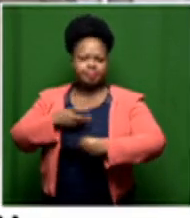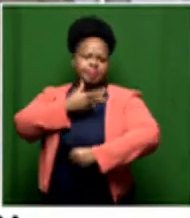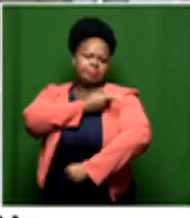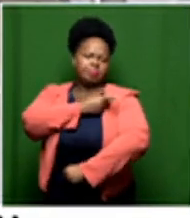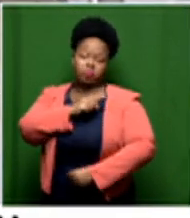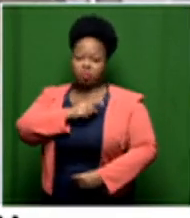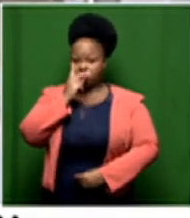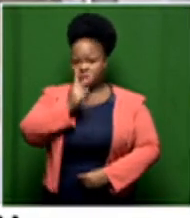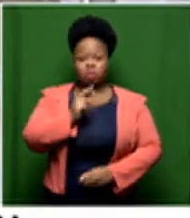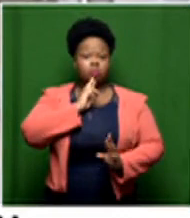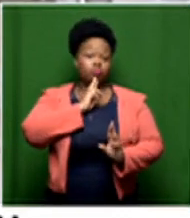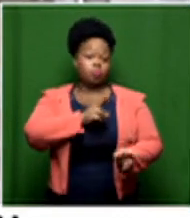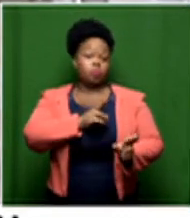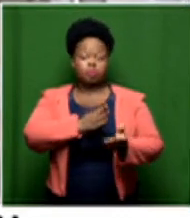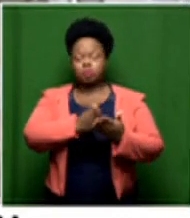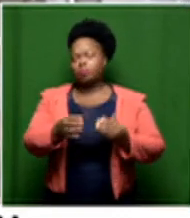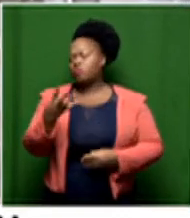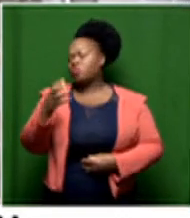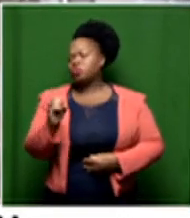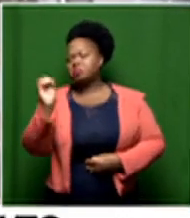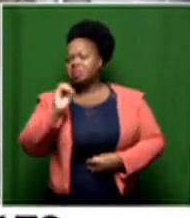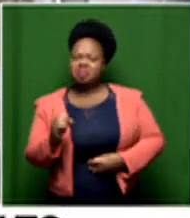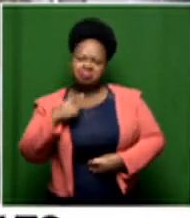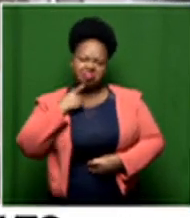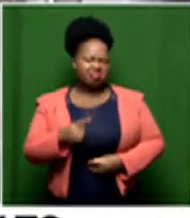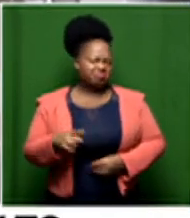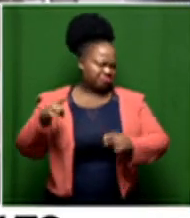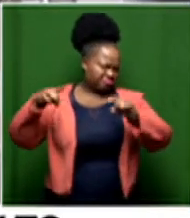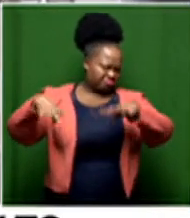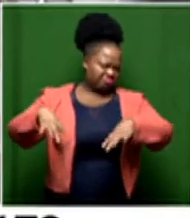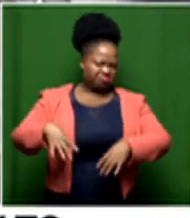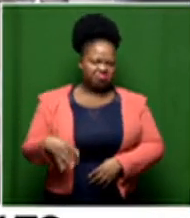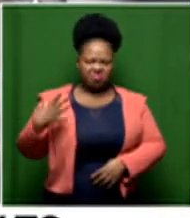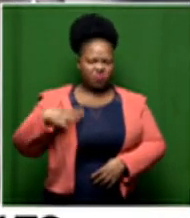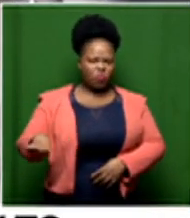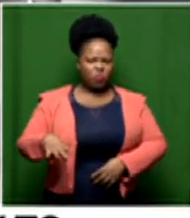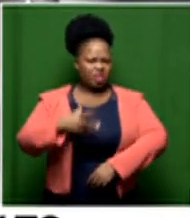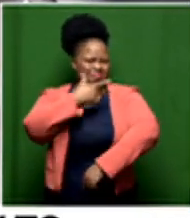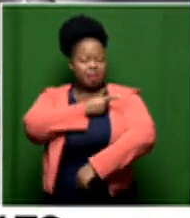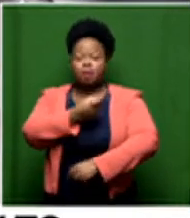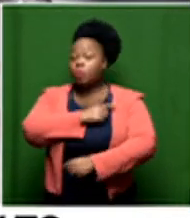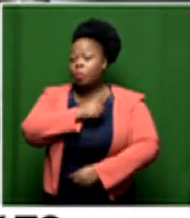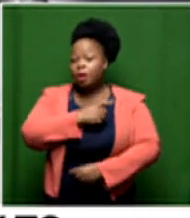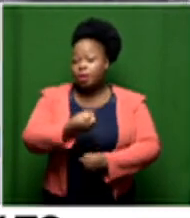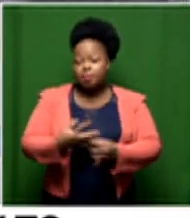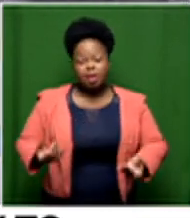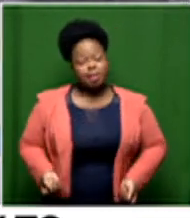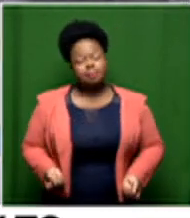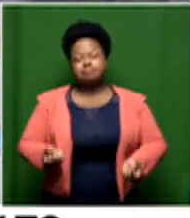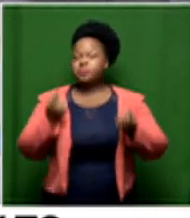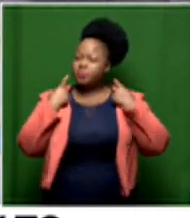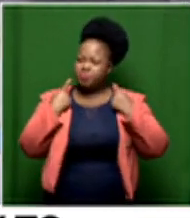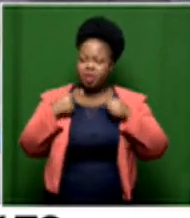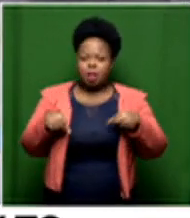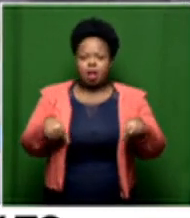seeing reports of 40% of people saying they wouldn't take the vaccine. There's a lot of misunderstanding, a lot of misinformation, a